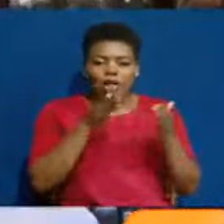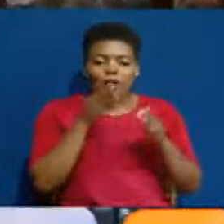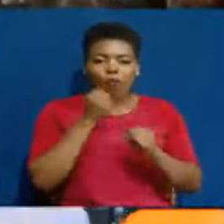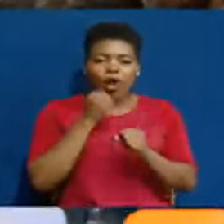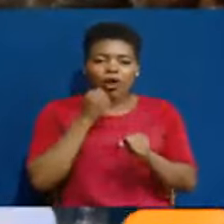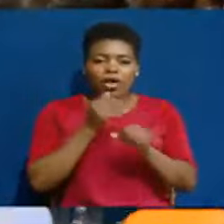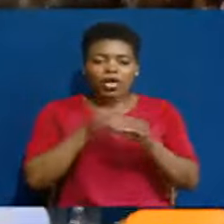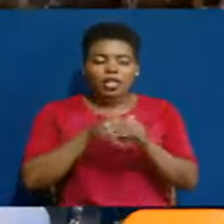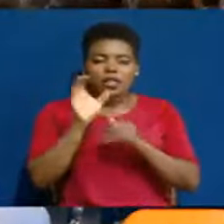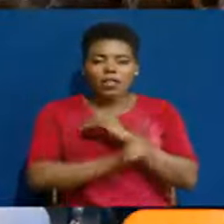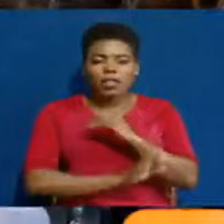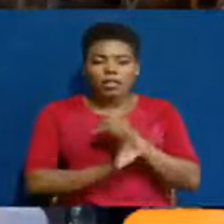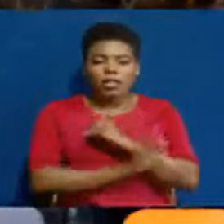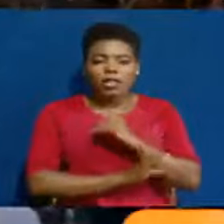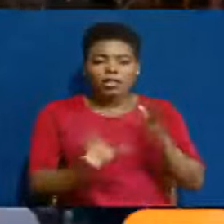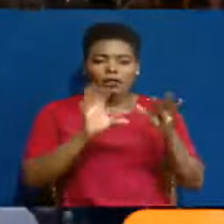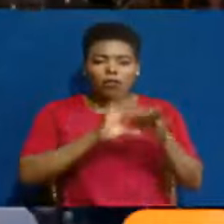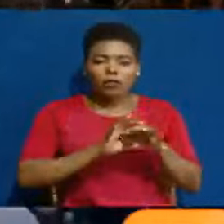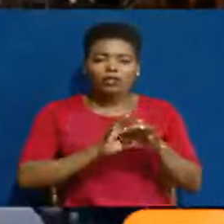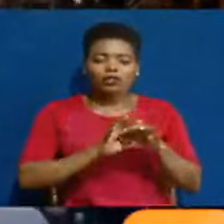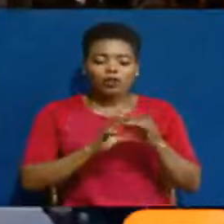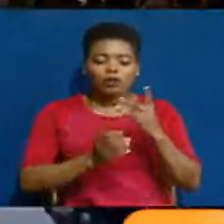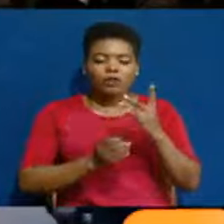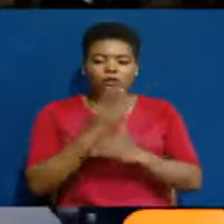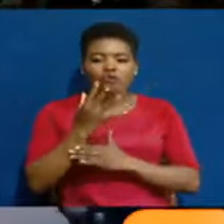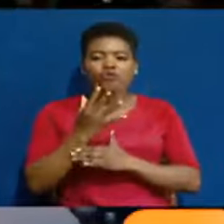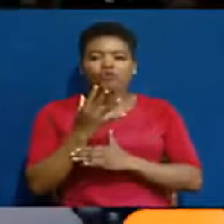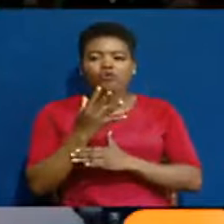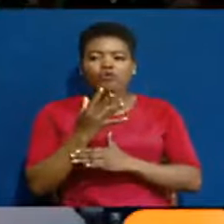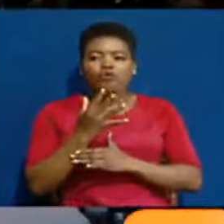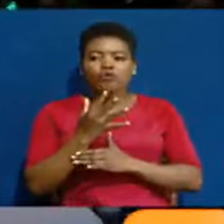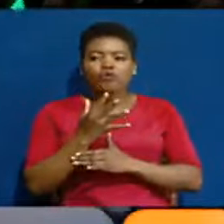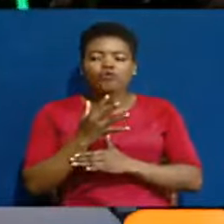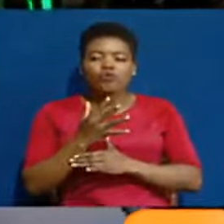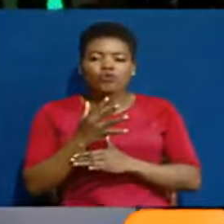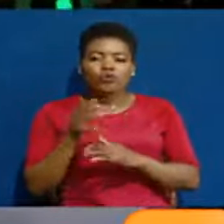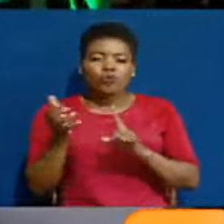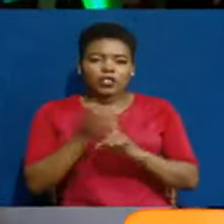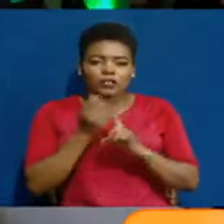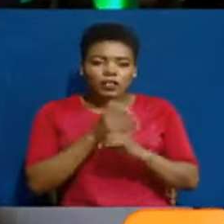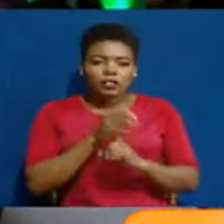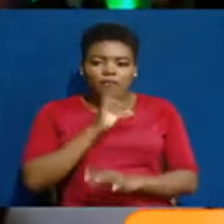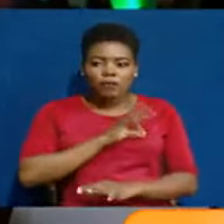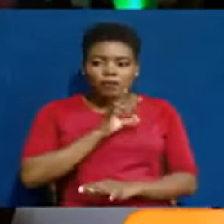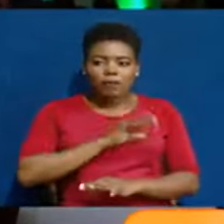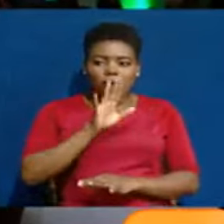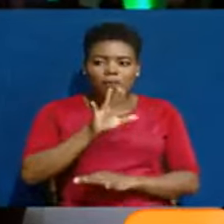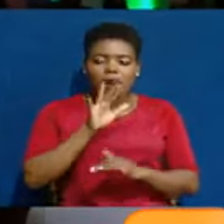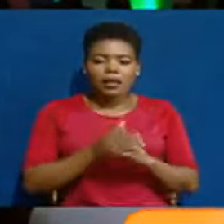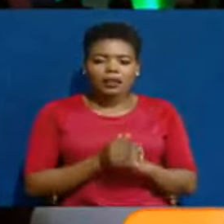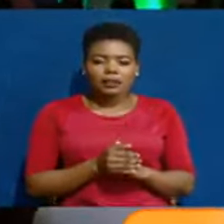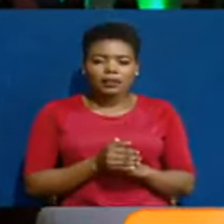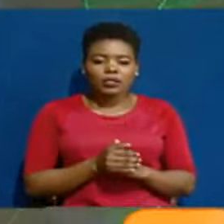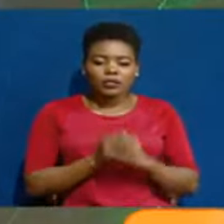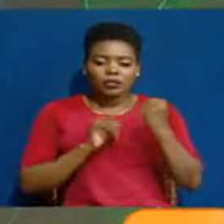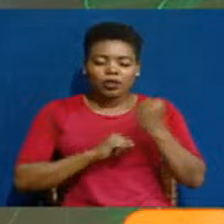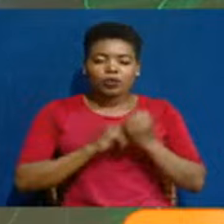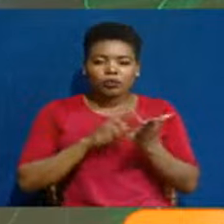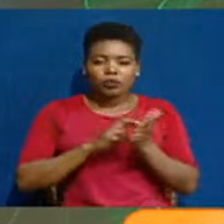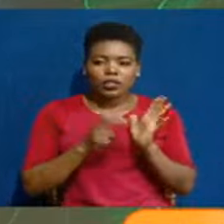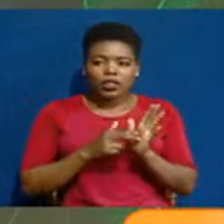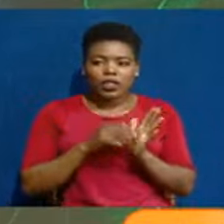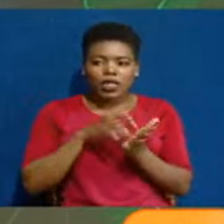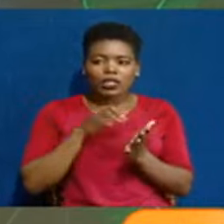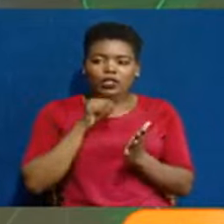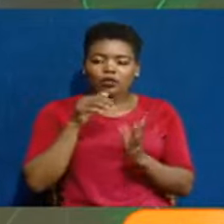in the country, corporations are being forced to diversify their source of capital to fund impact-related projects. The case